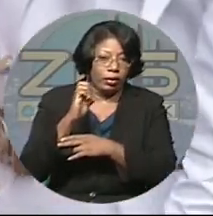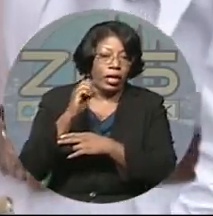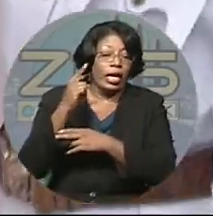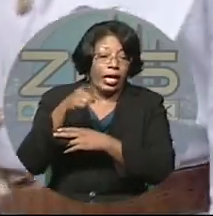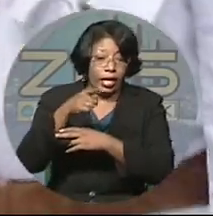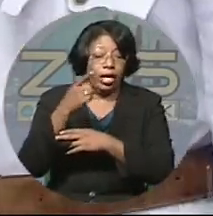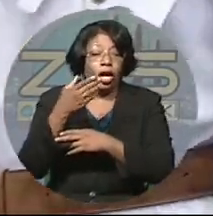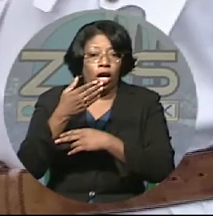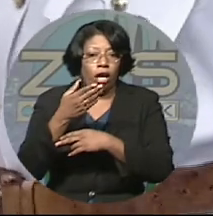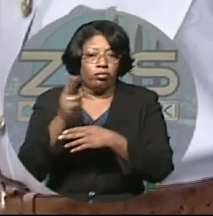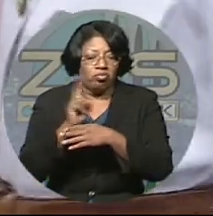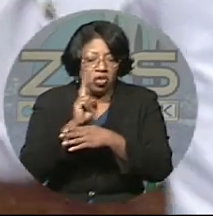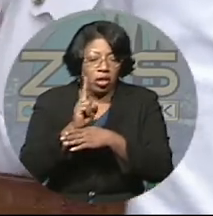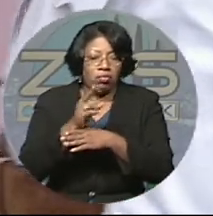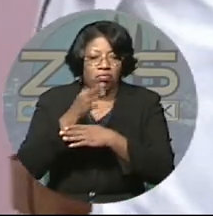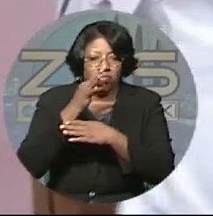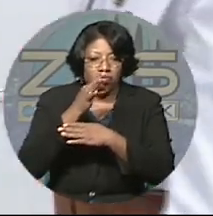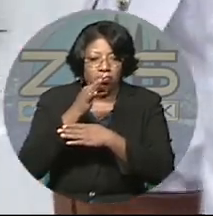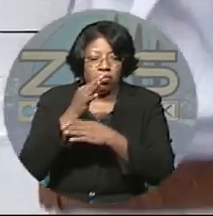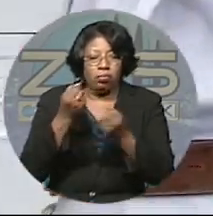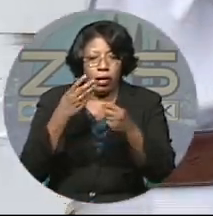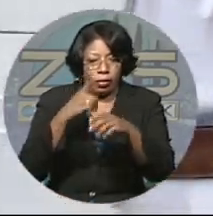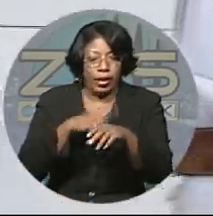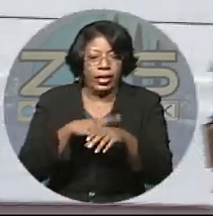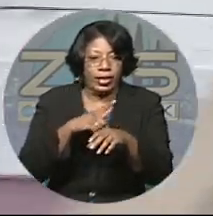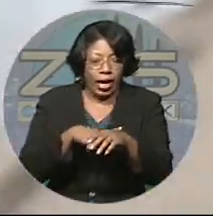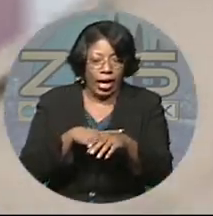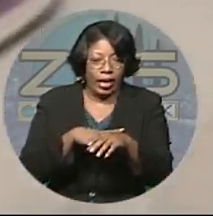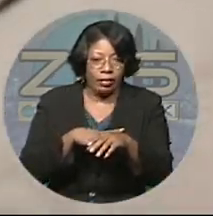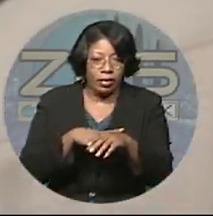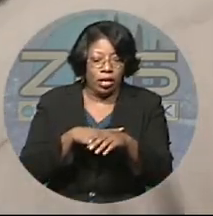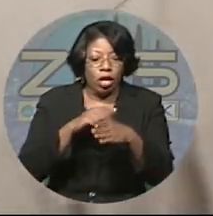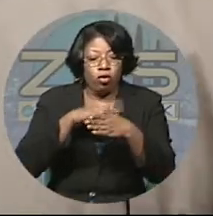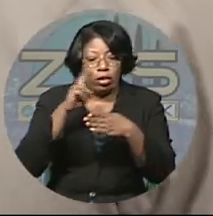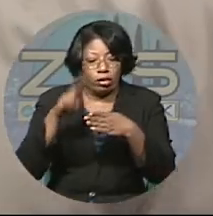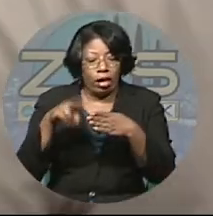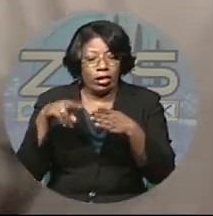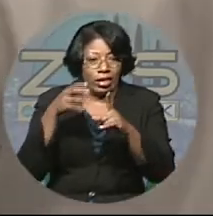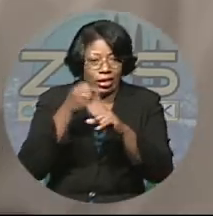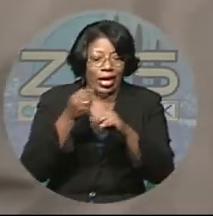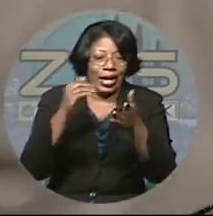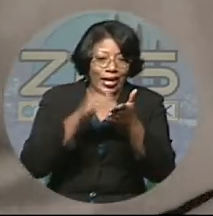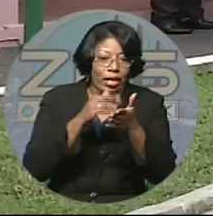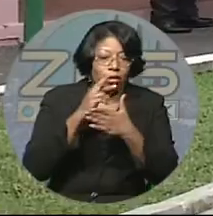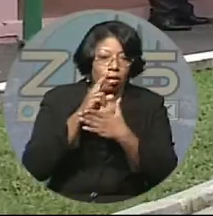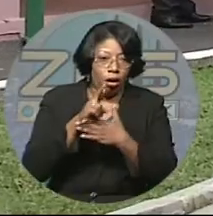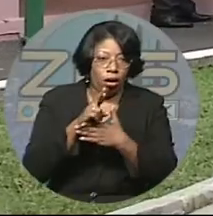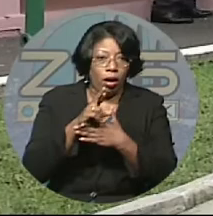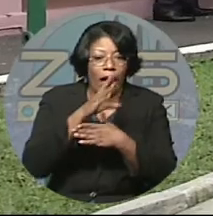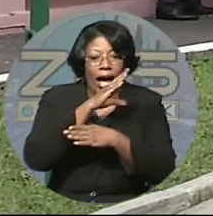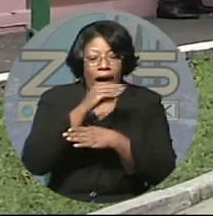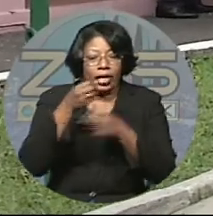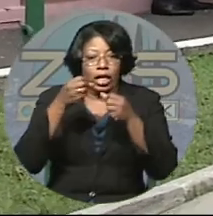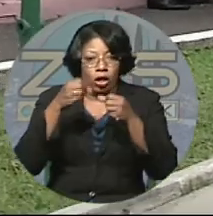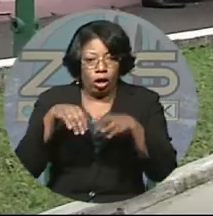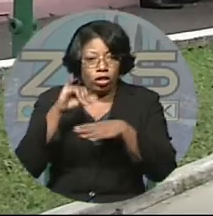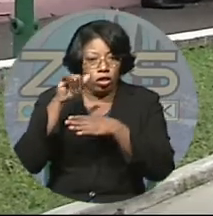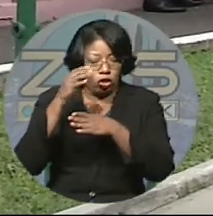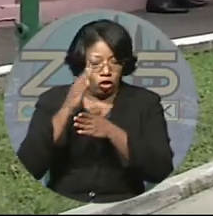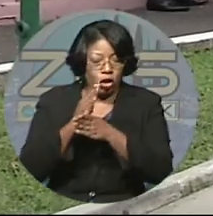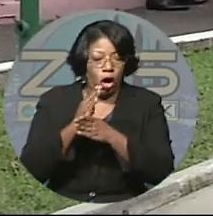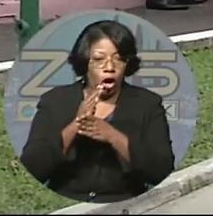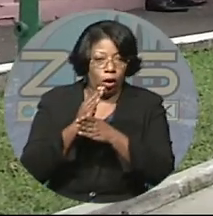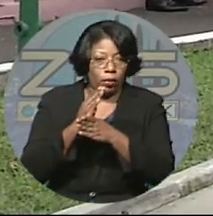A psychiatrist also noted in his probation report that on the day the incident happened, Young had just lost his job and Thompson had just informed